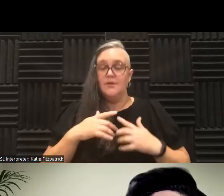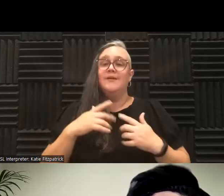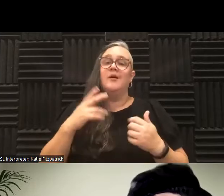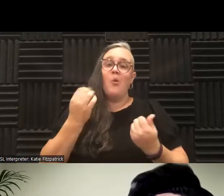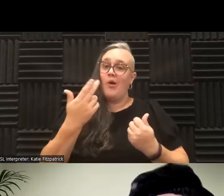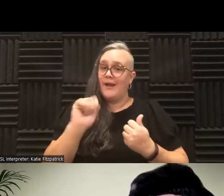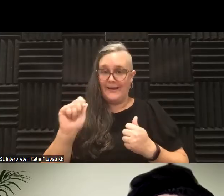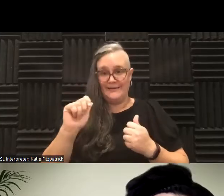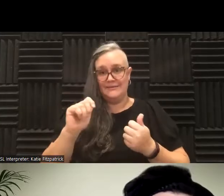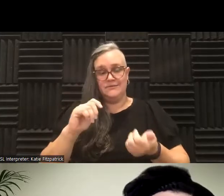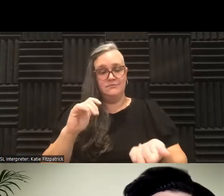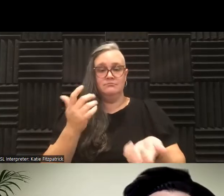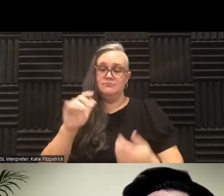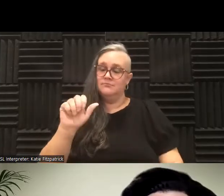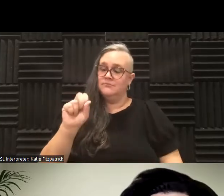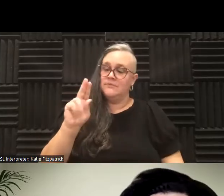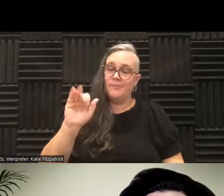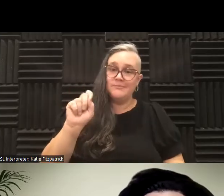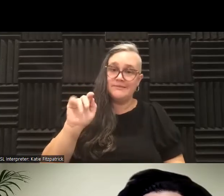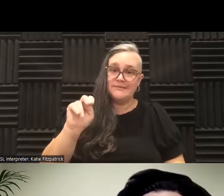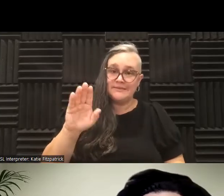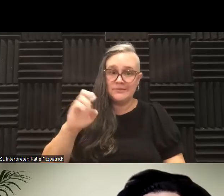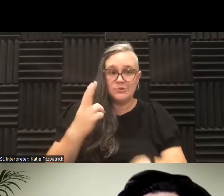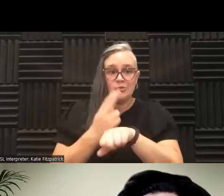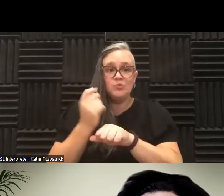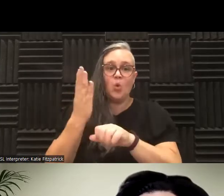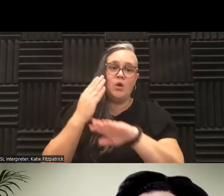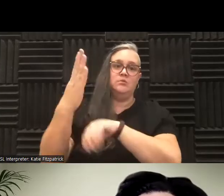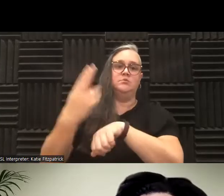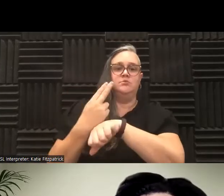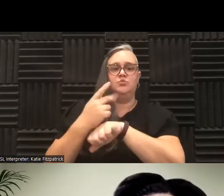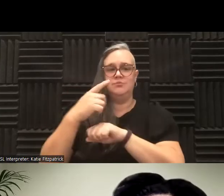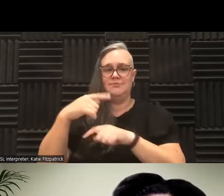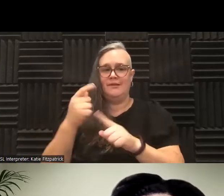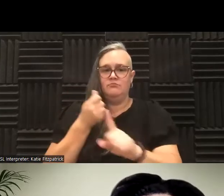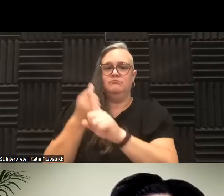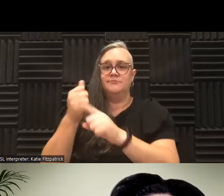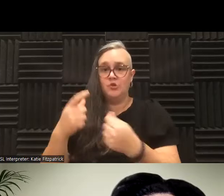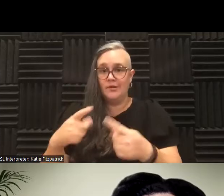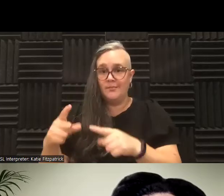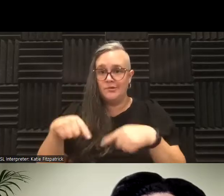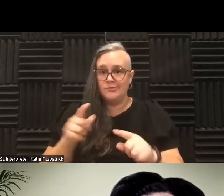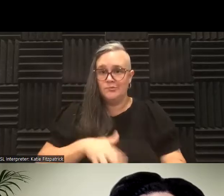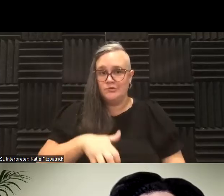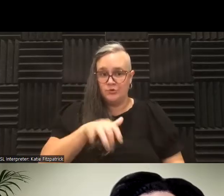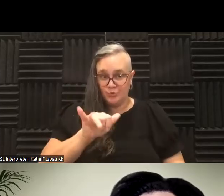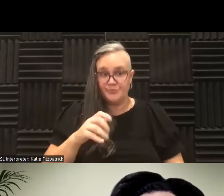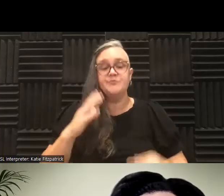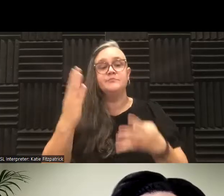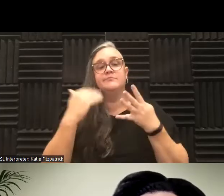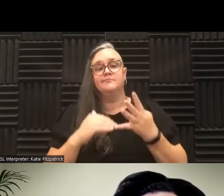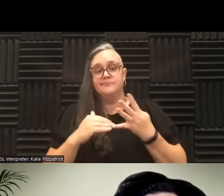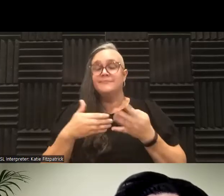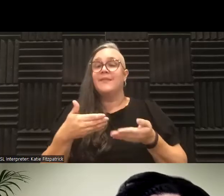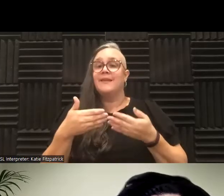occurred. And lastly, wanted to define infant mortality for folks.